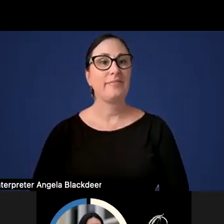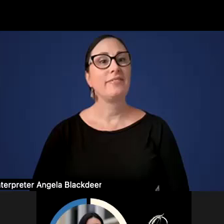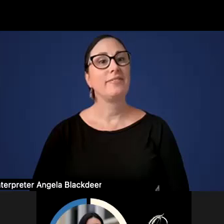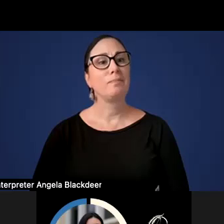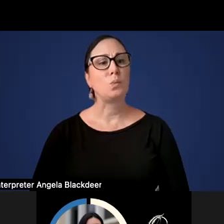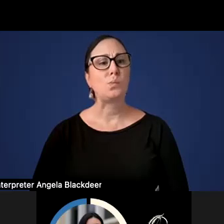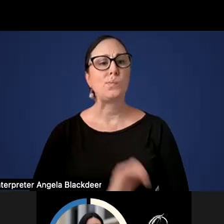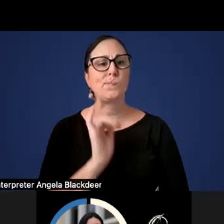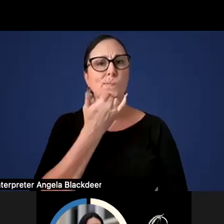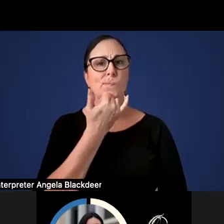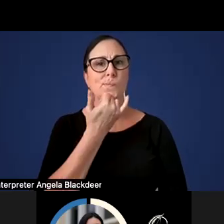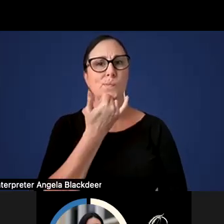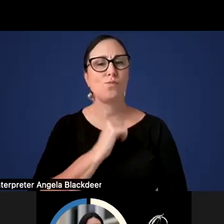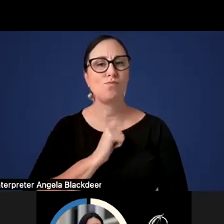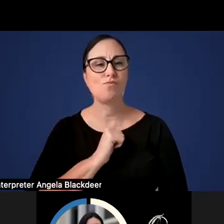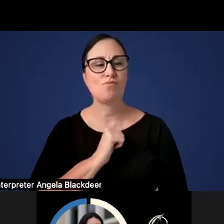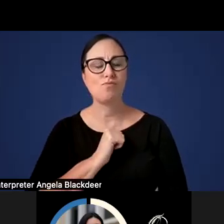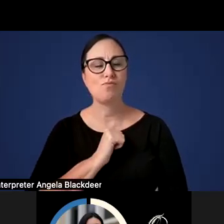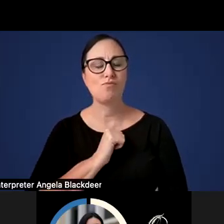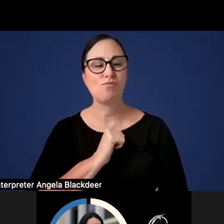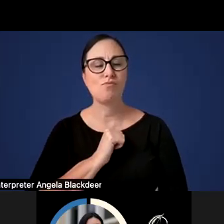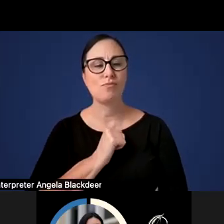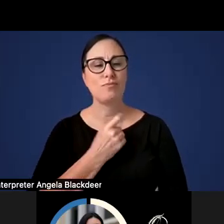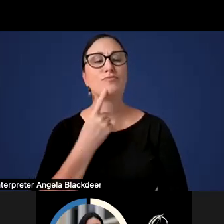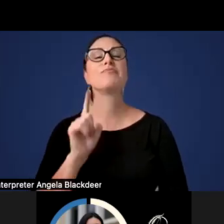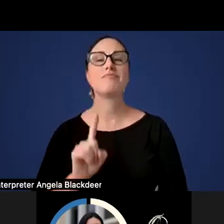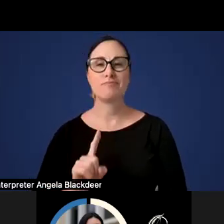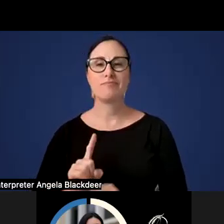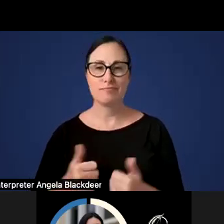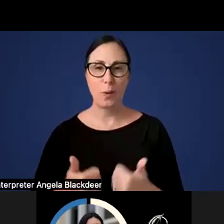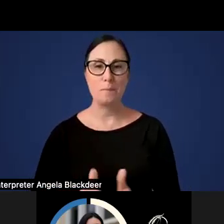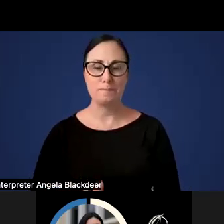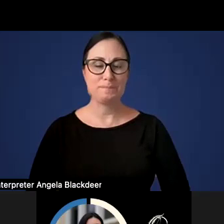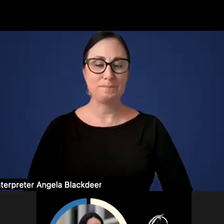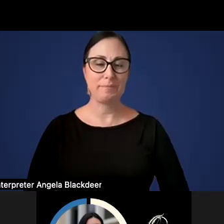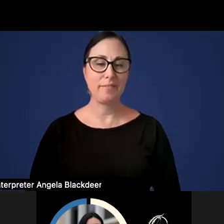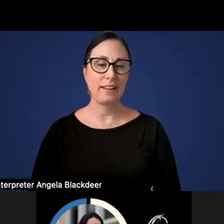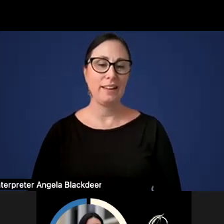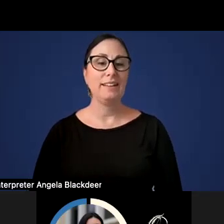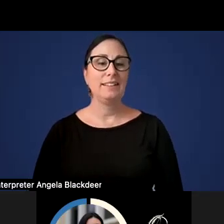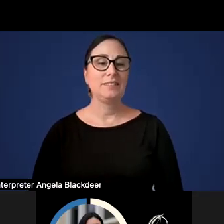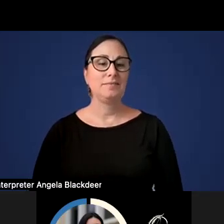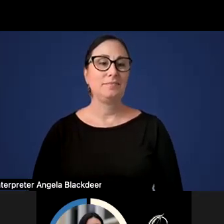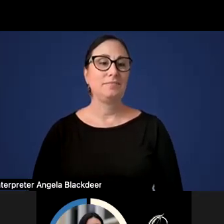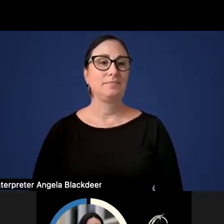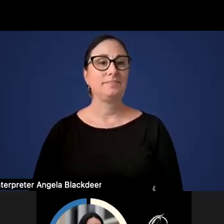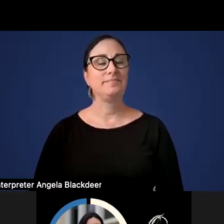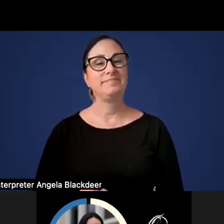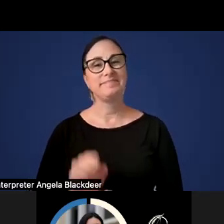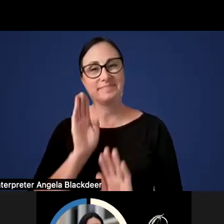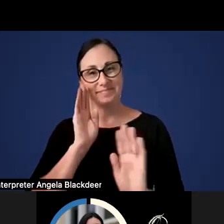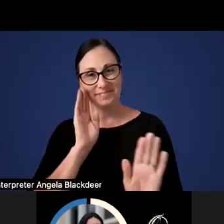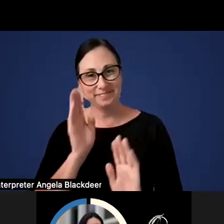Oops. There we go. That should work. Okay. Patu Washte. My name is